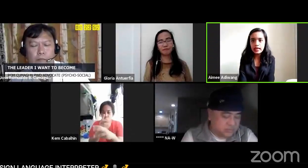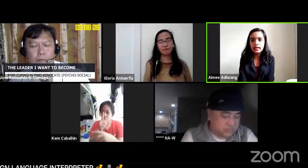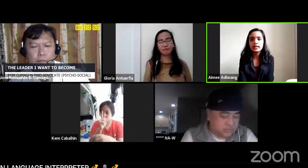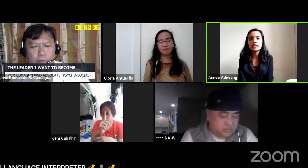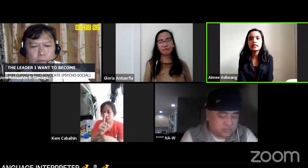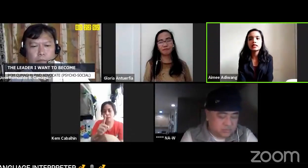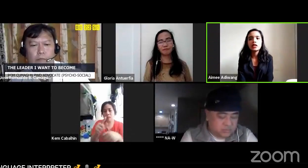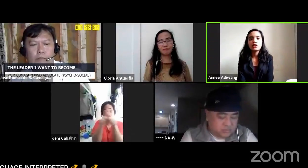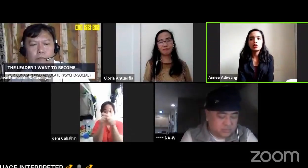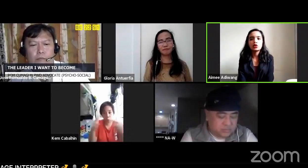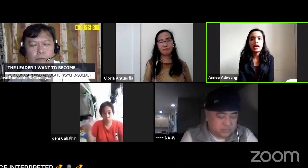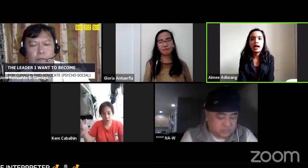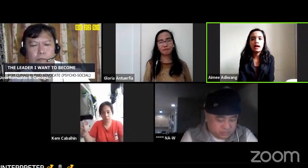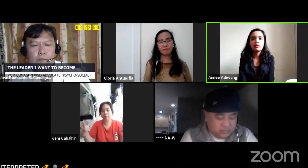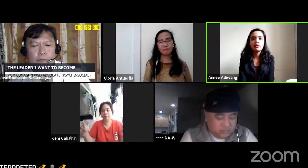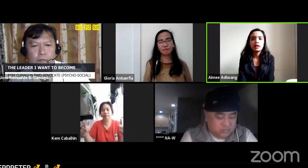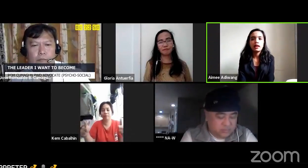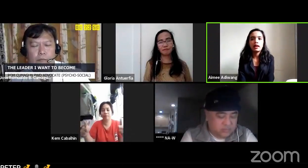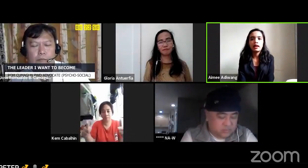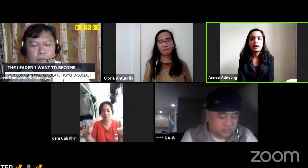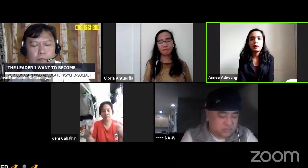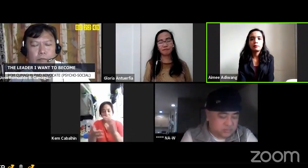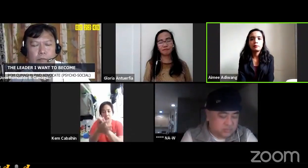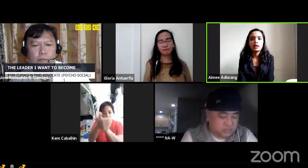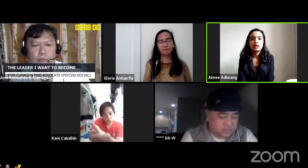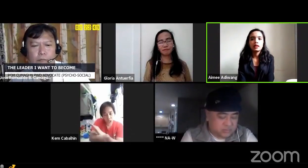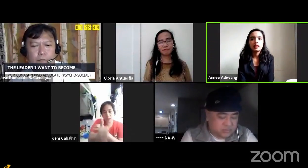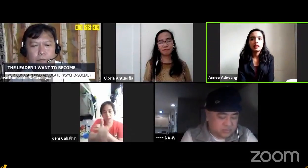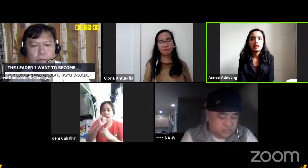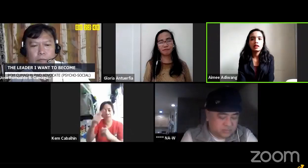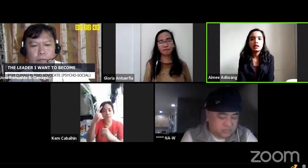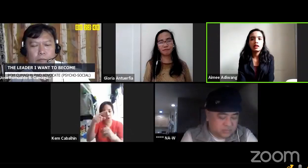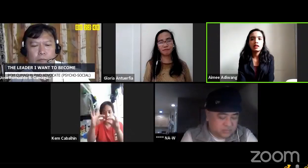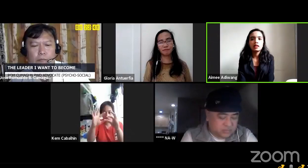responsibility skills, you should have